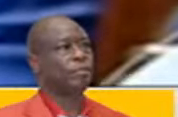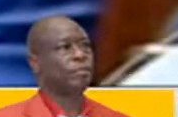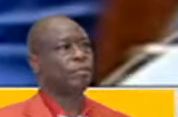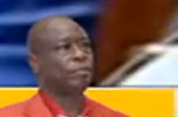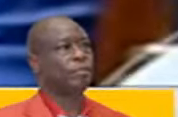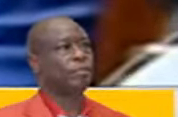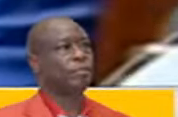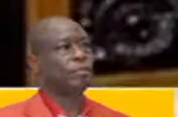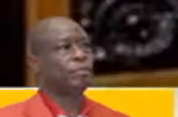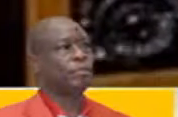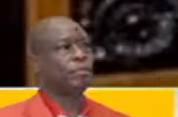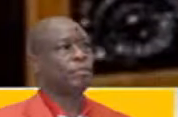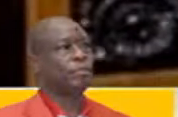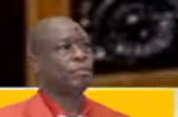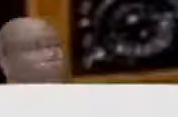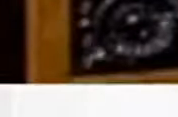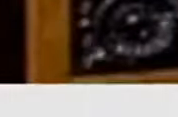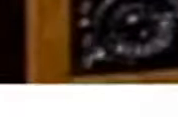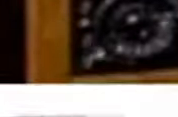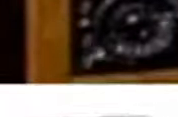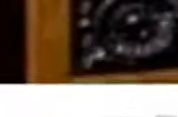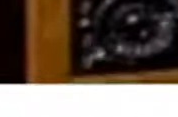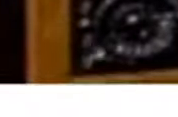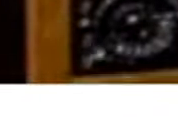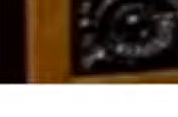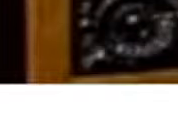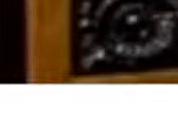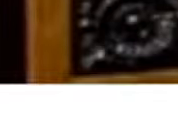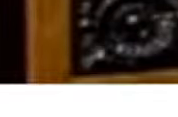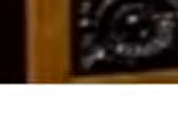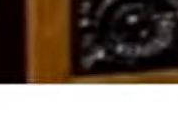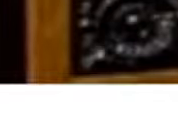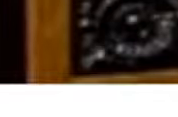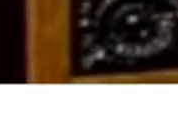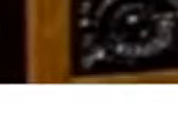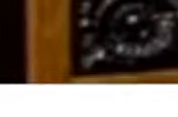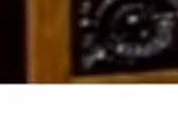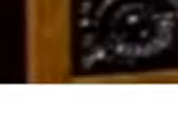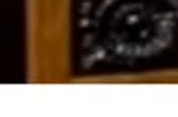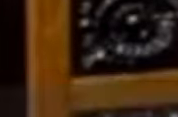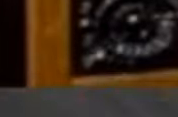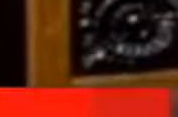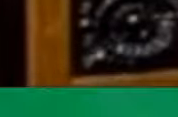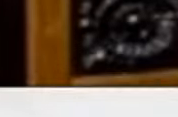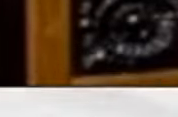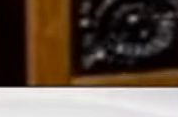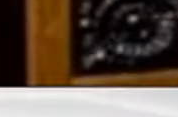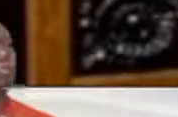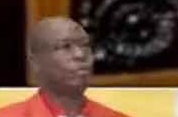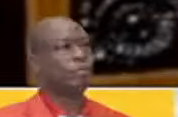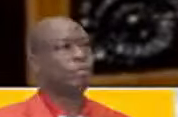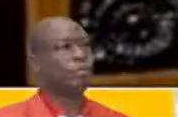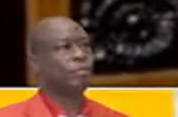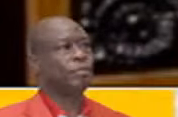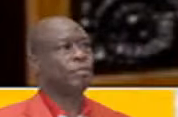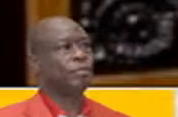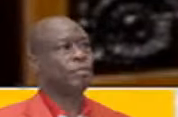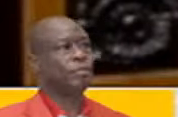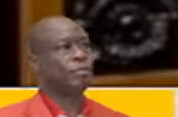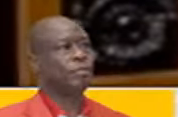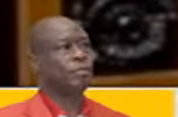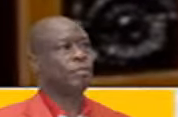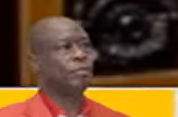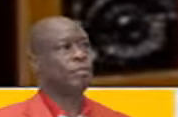are. Yes, what is the nature of this ground? What are you complaining about? We are complaining that the Deputy President has